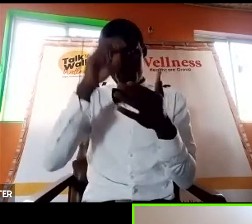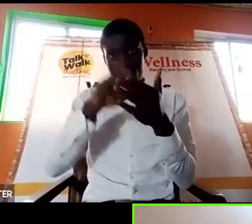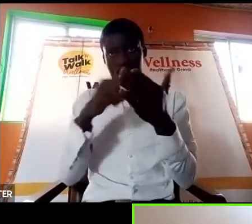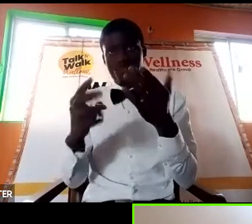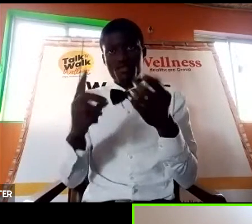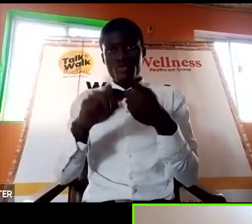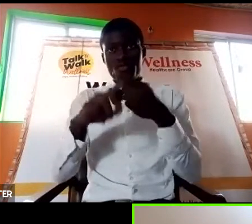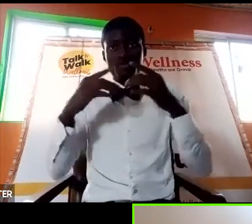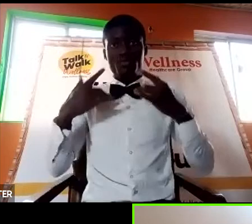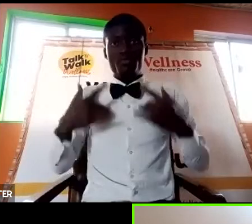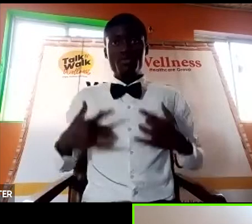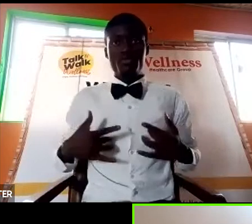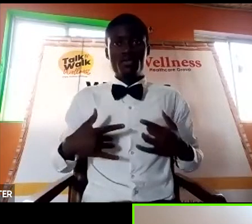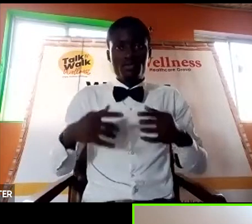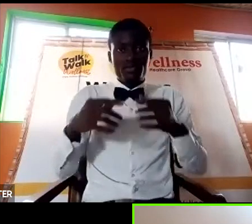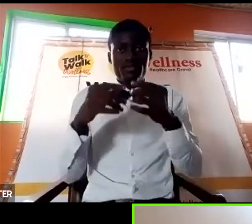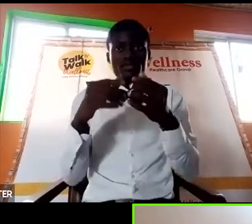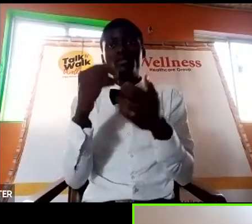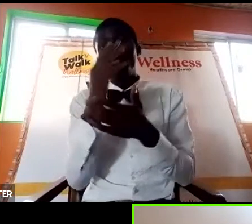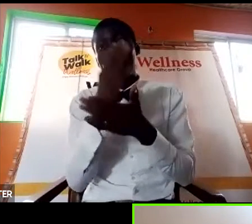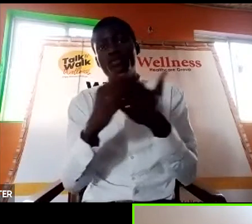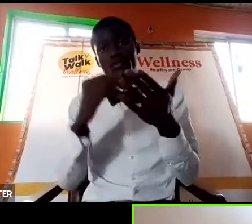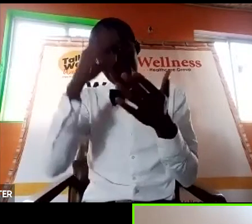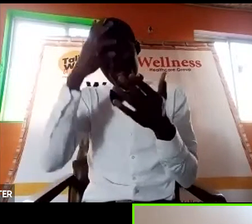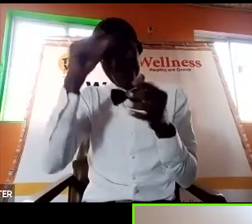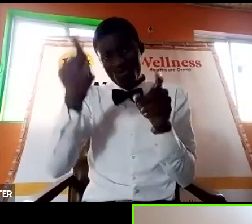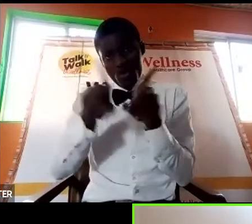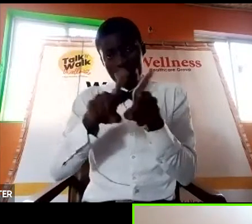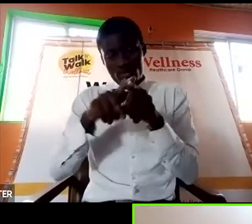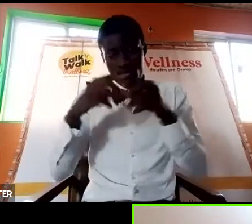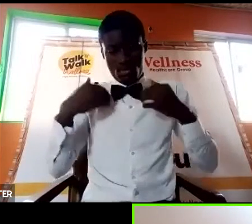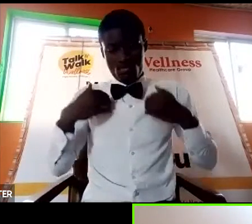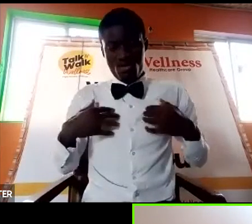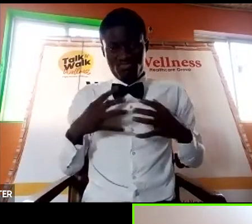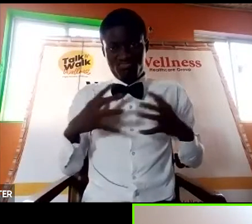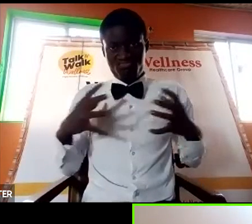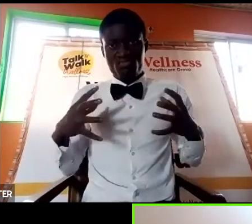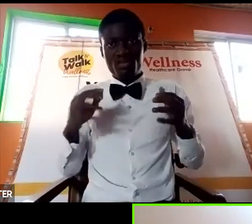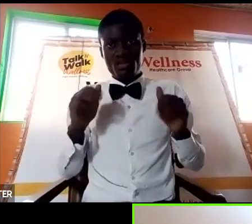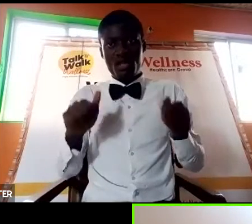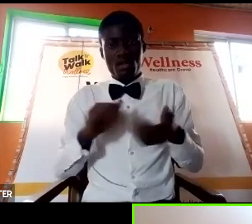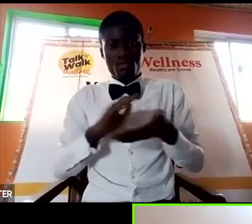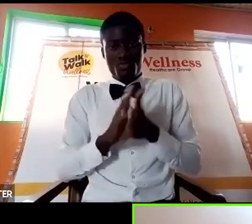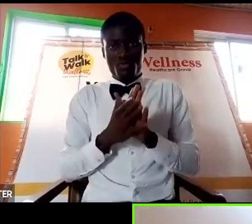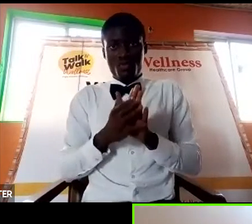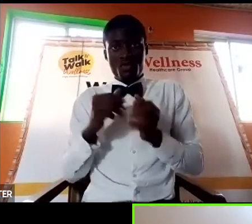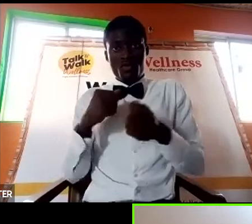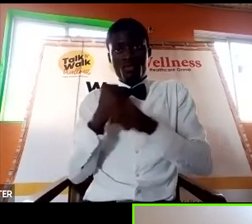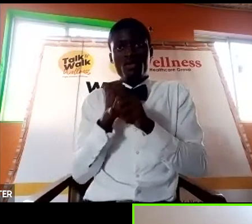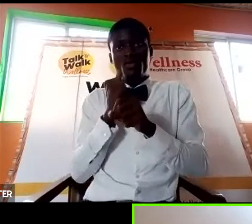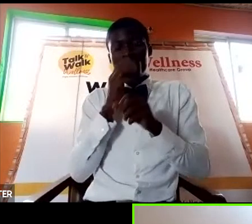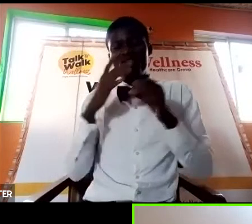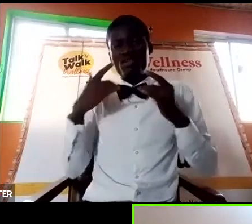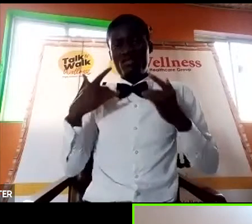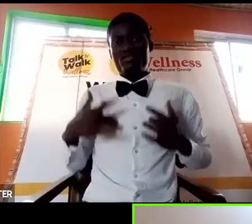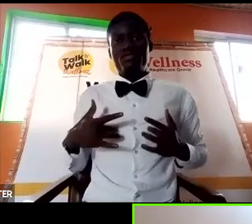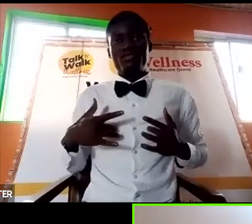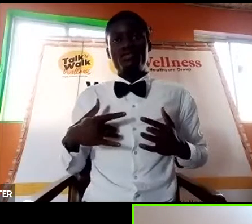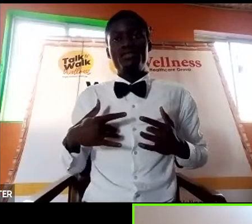consequence. It's part of the outcome of depression. When people are depressed, they tend to gain weight. So you can be sure